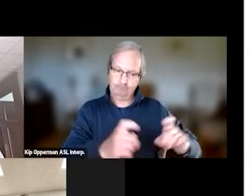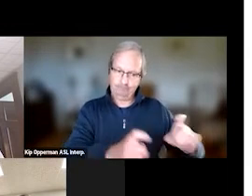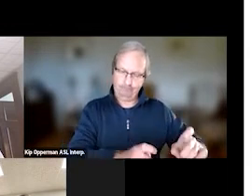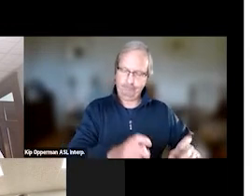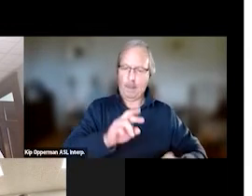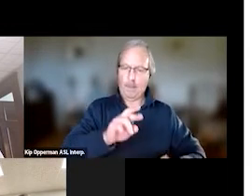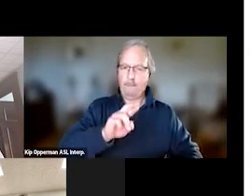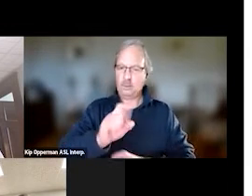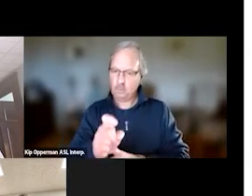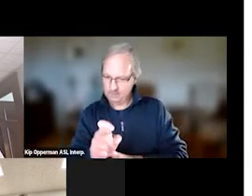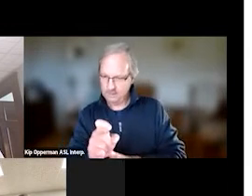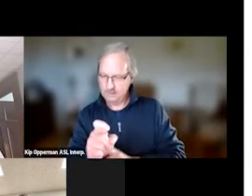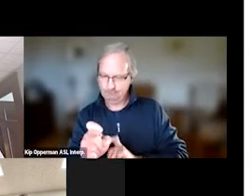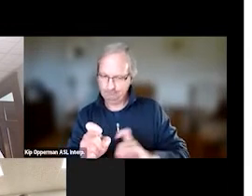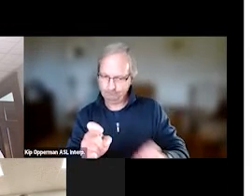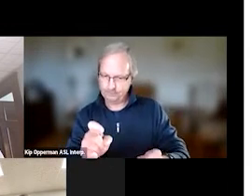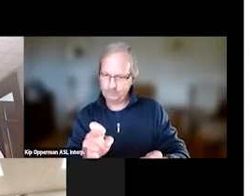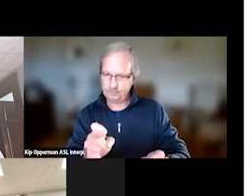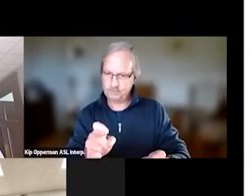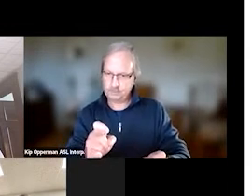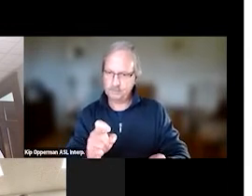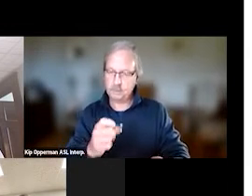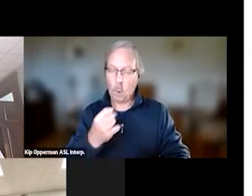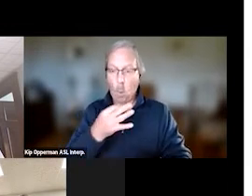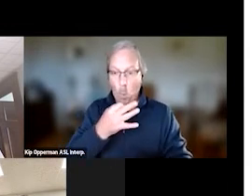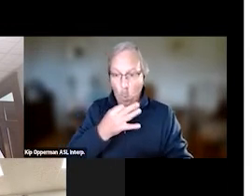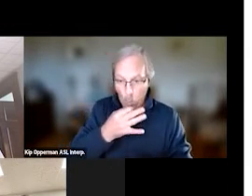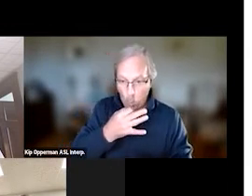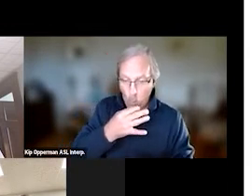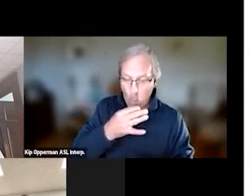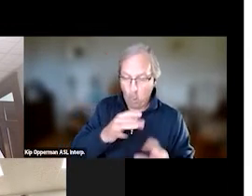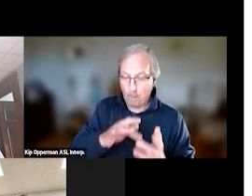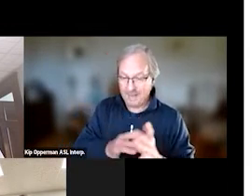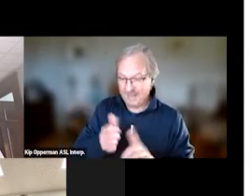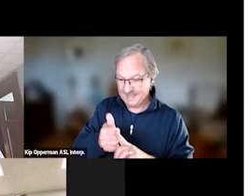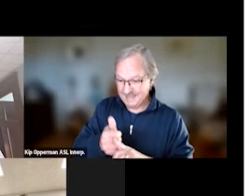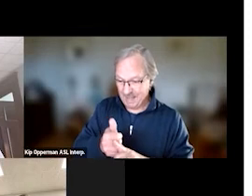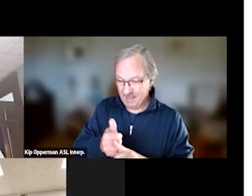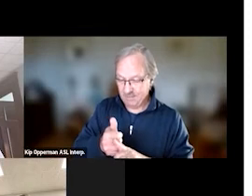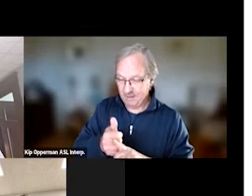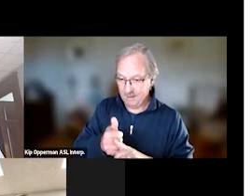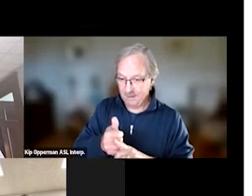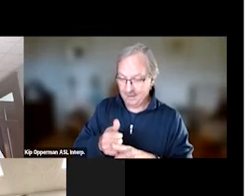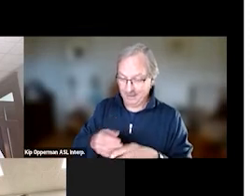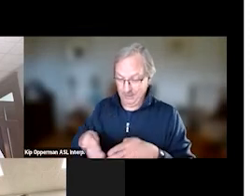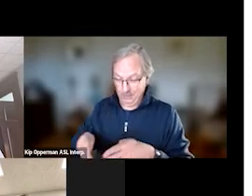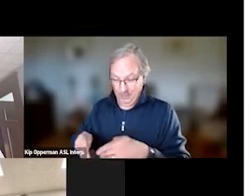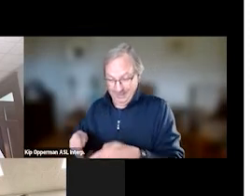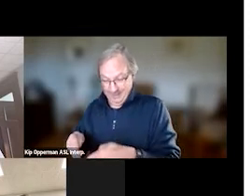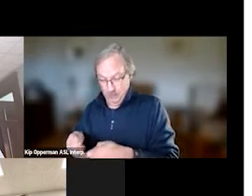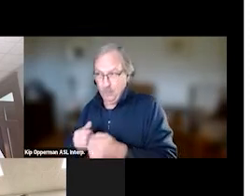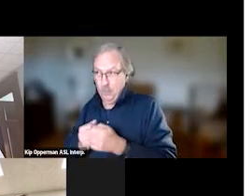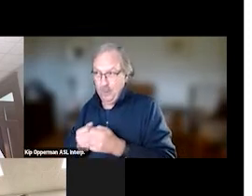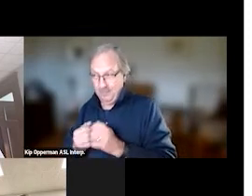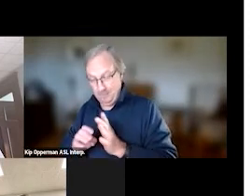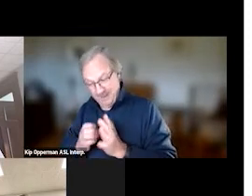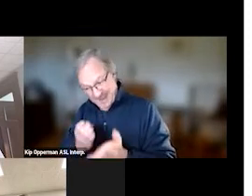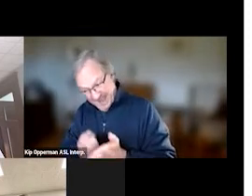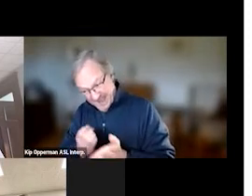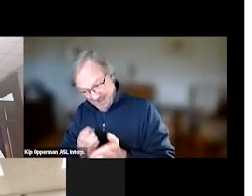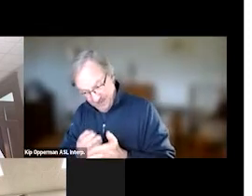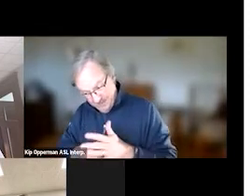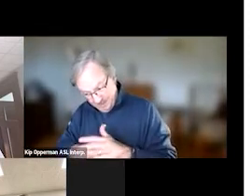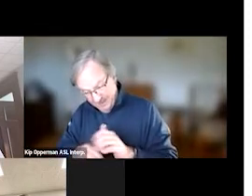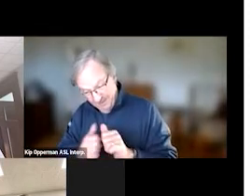prescriptions or the medication itself in ways that those of us who really love being evidence-based and following